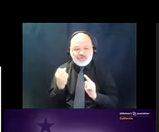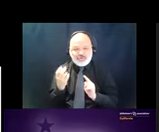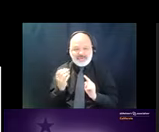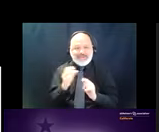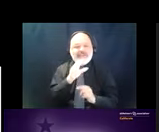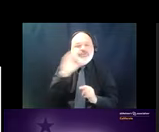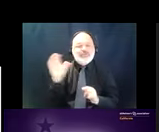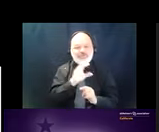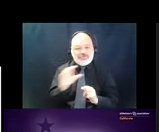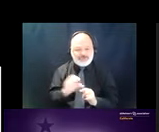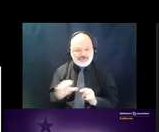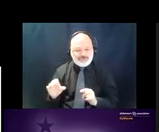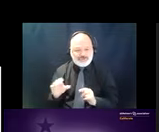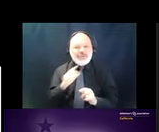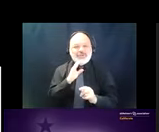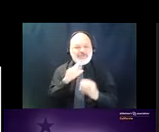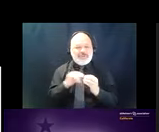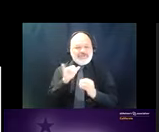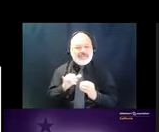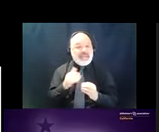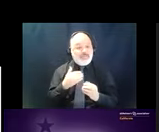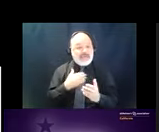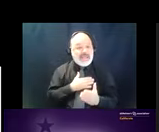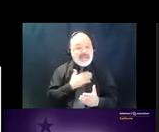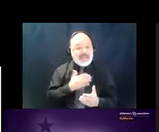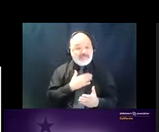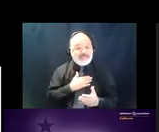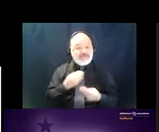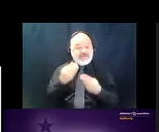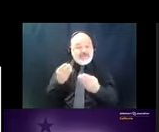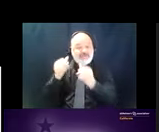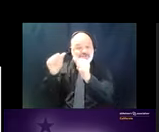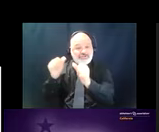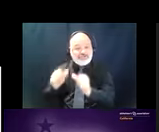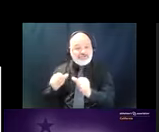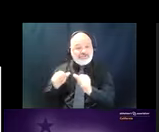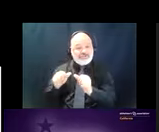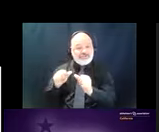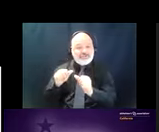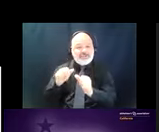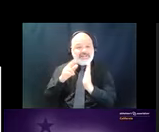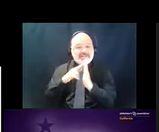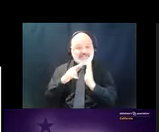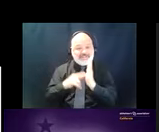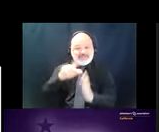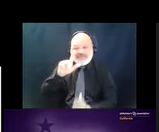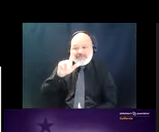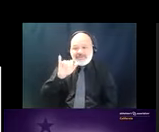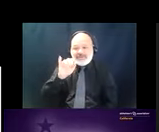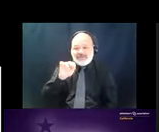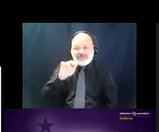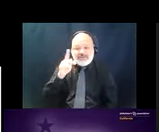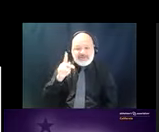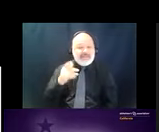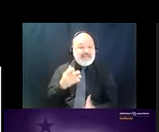to talk about different aspects. So I will be more than glad to put in the chat registration link, and everyone is